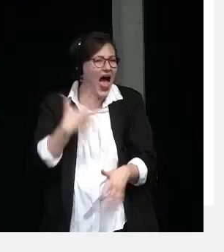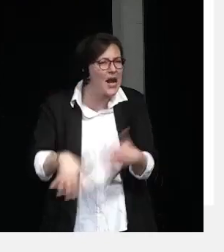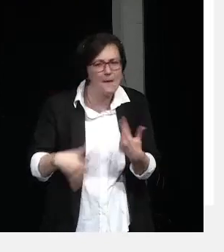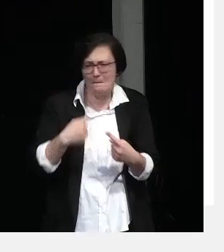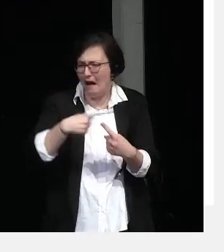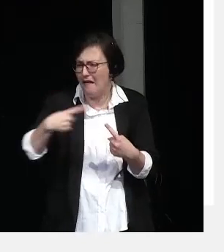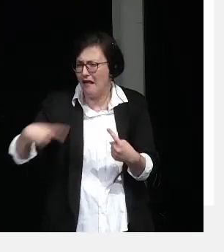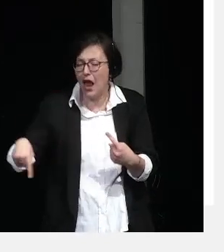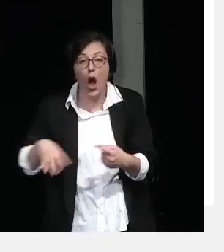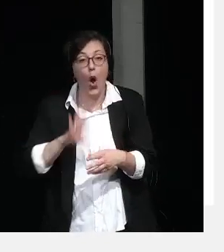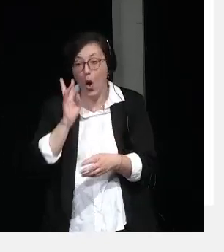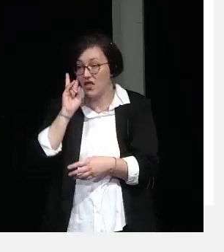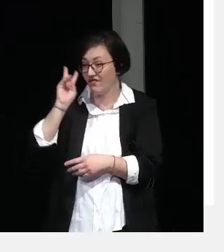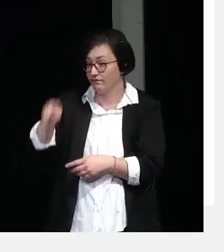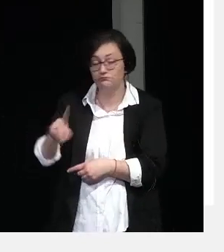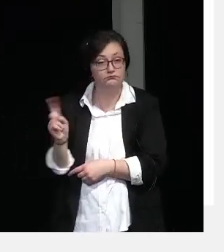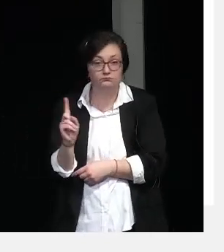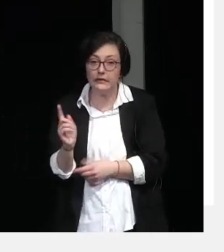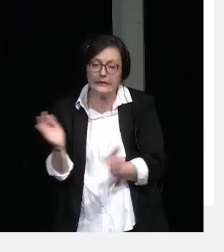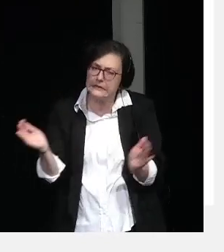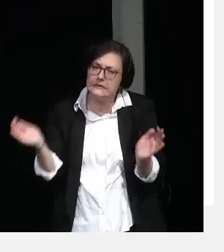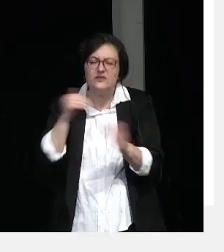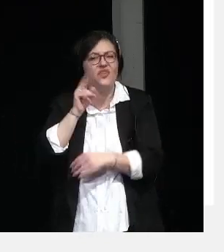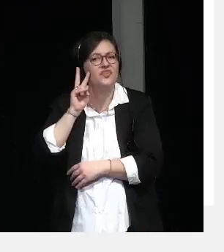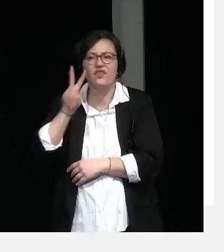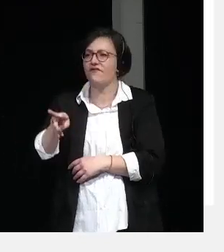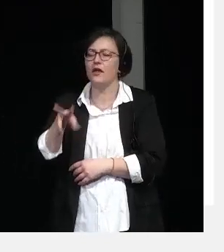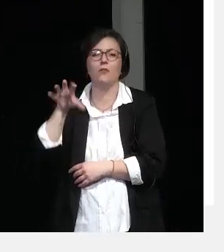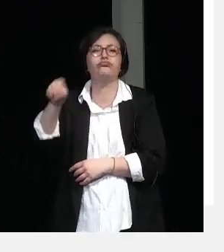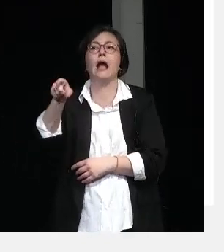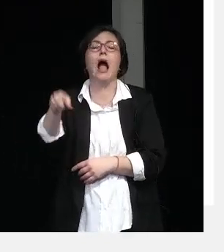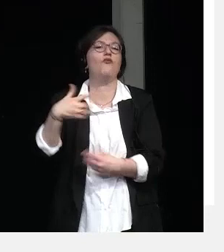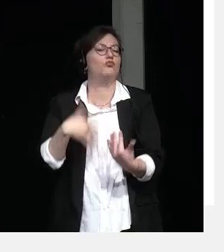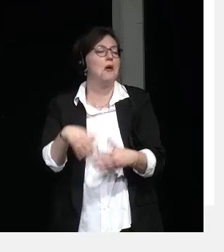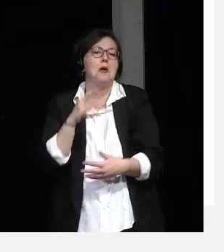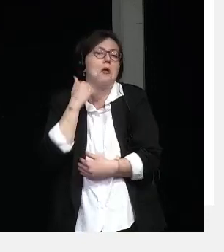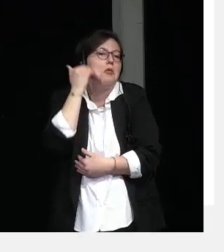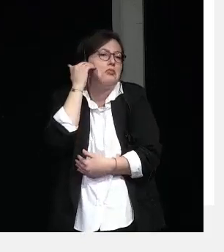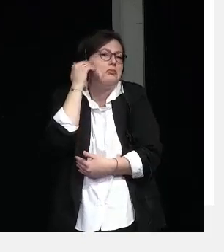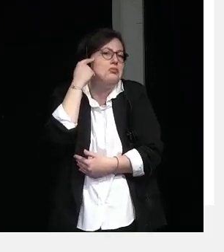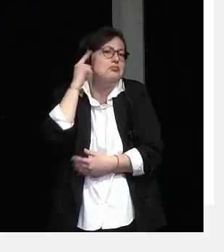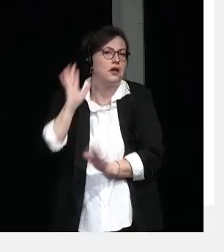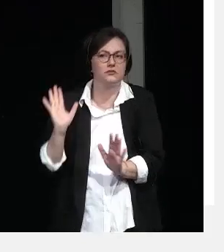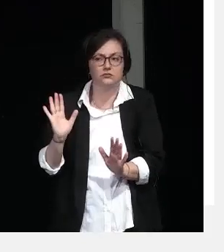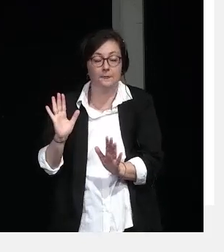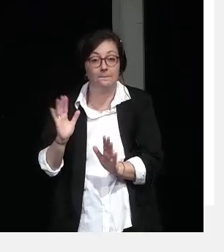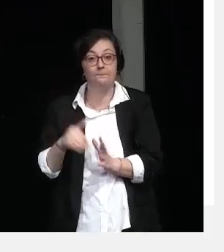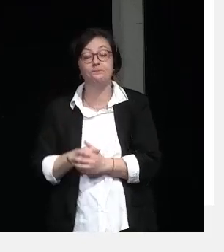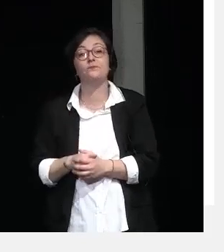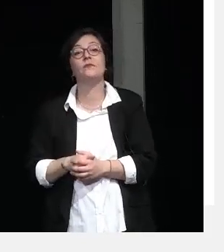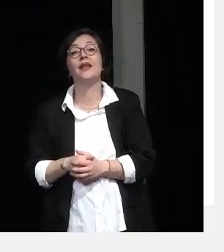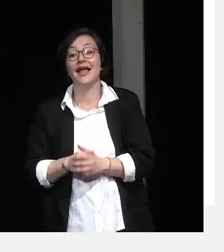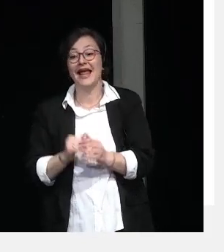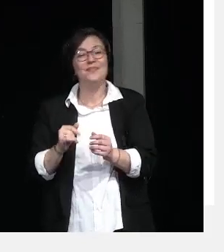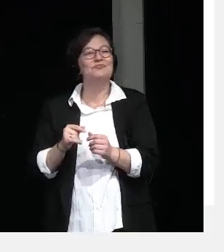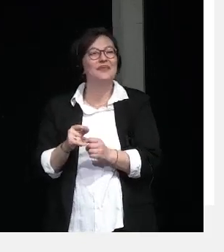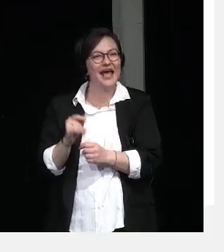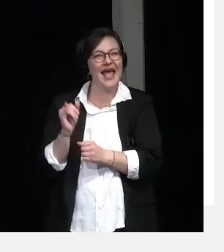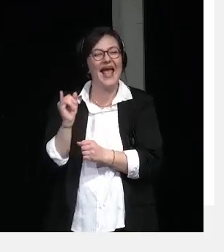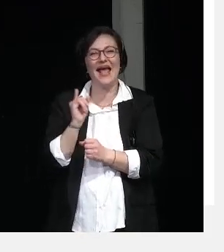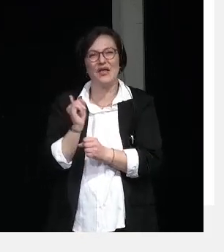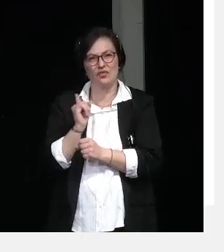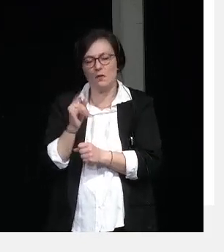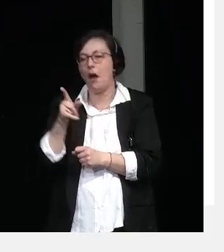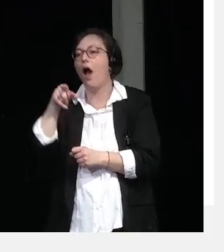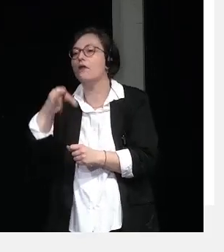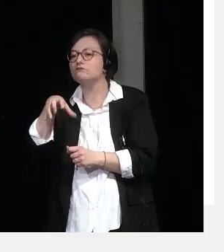and the most important thing I think we can do as an institution is to constantly audit and